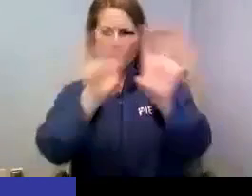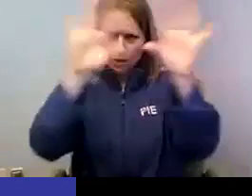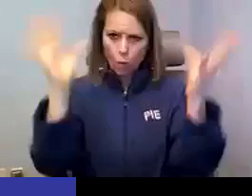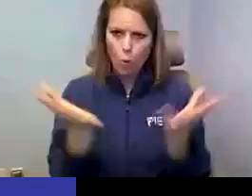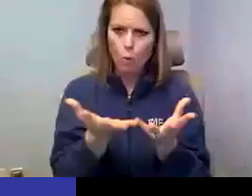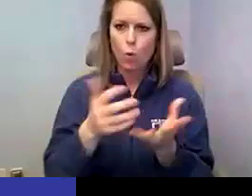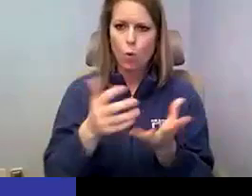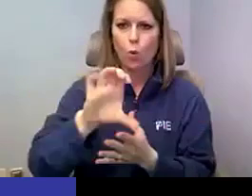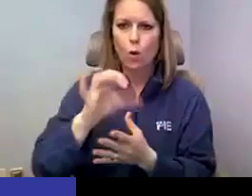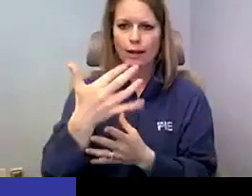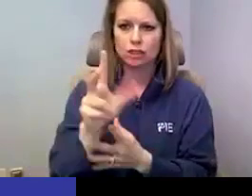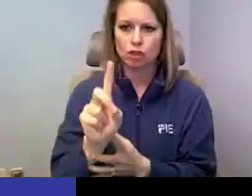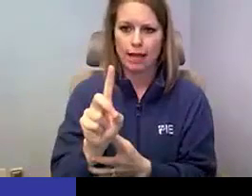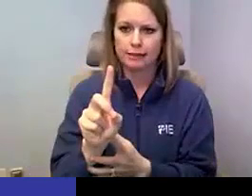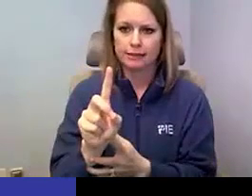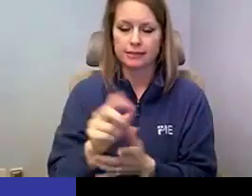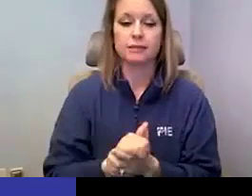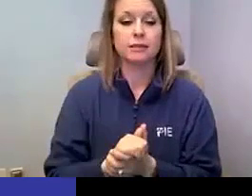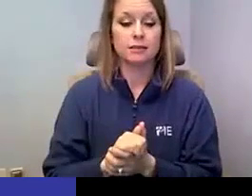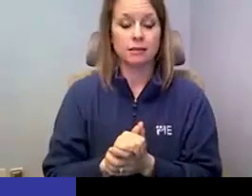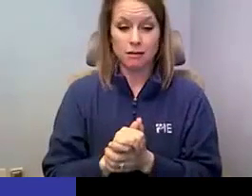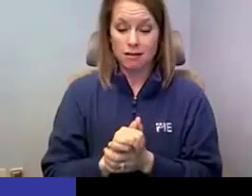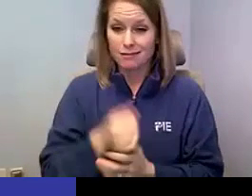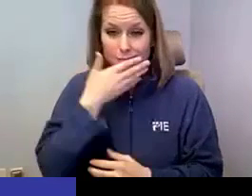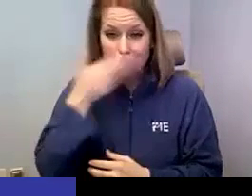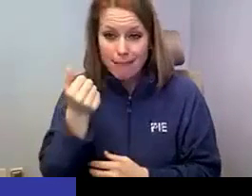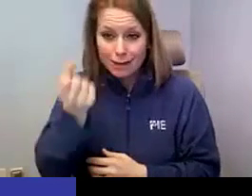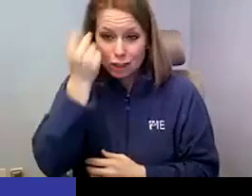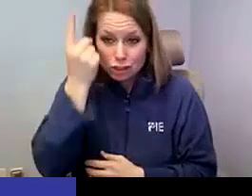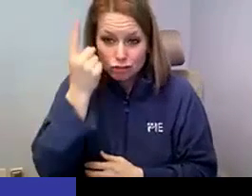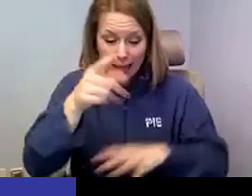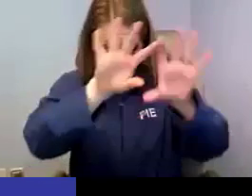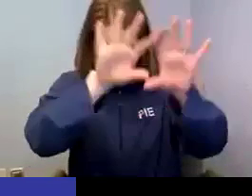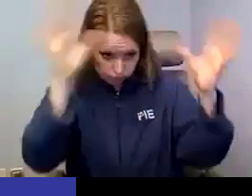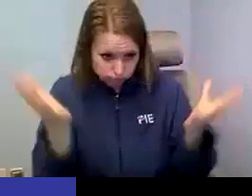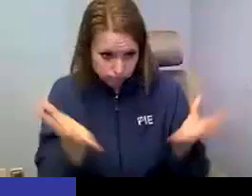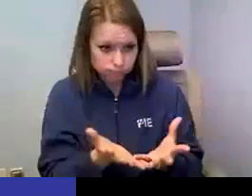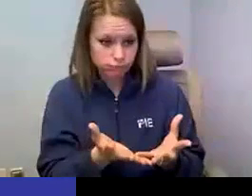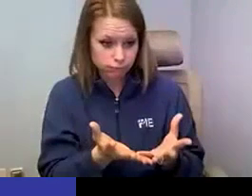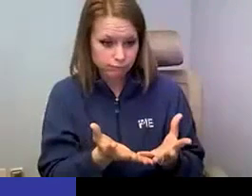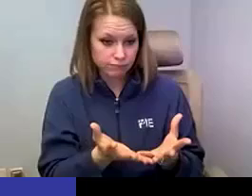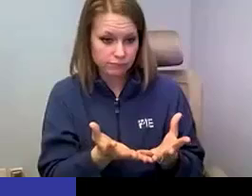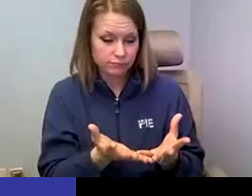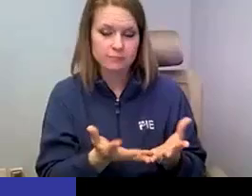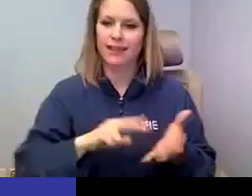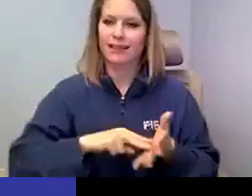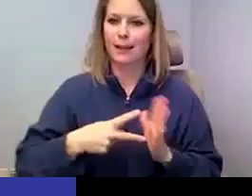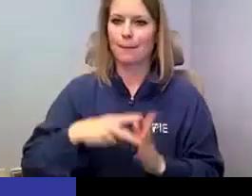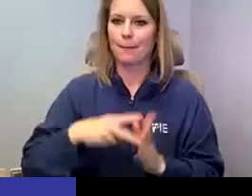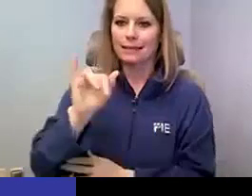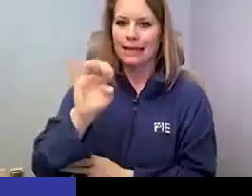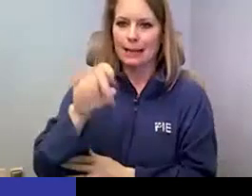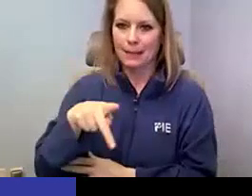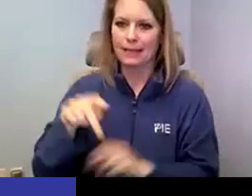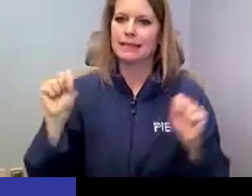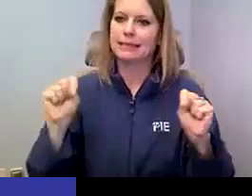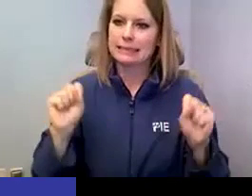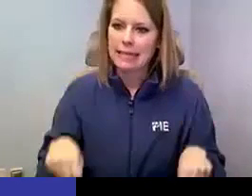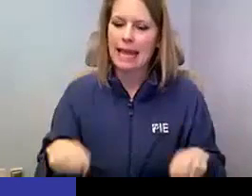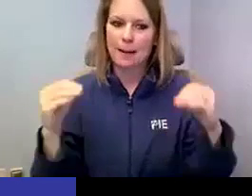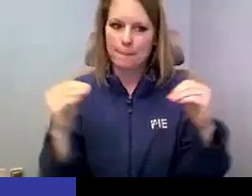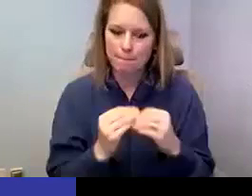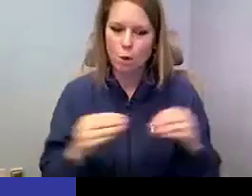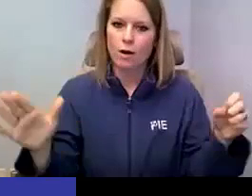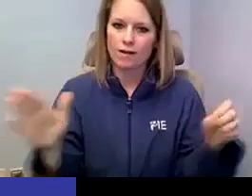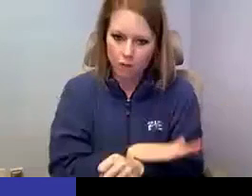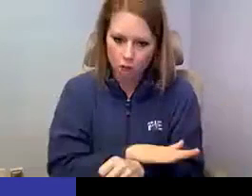better the picture the IEP team has of a student at the point of referral, the more efficient and effective the review of existing data